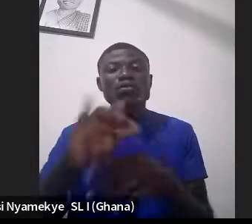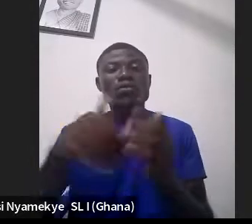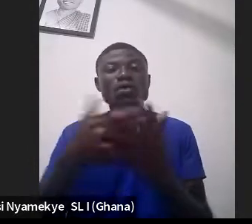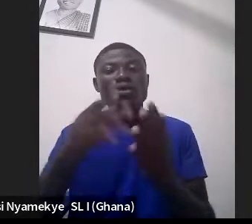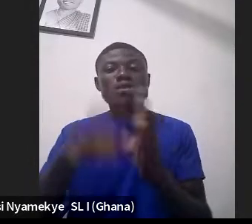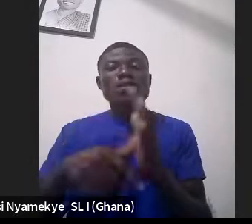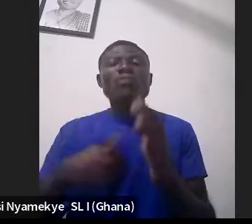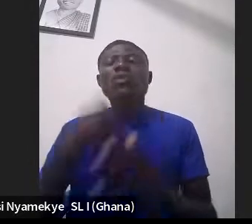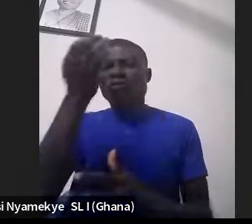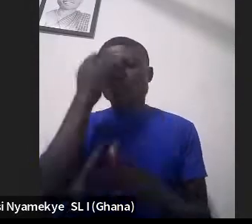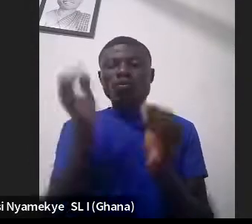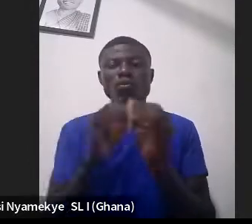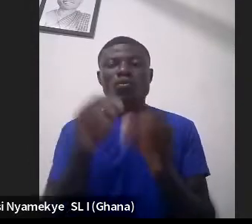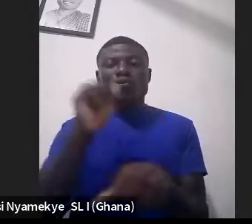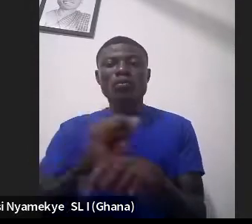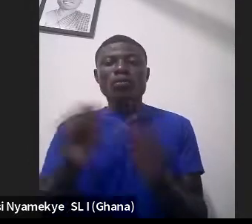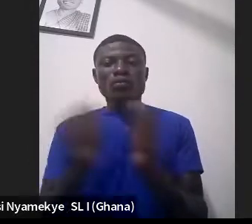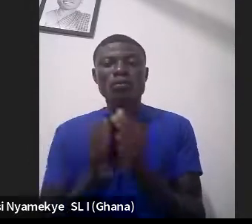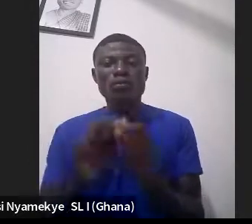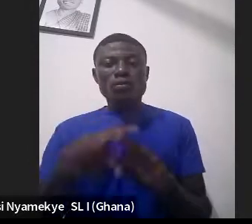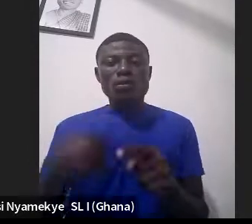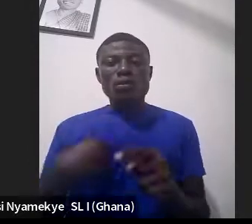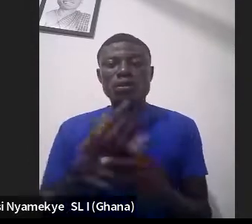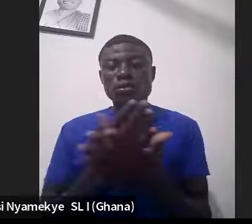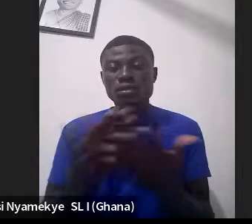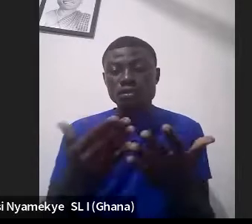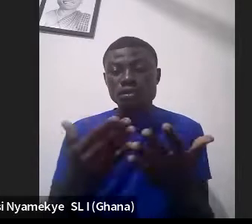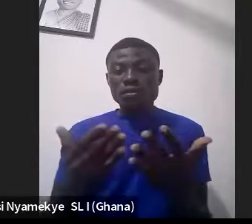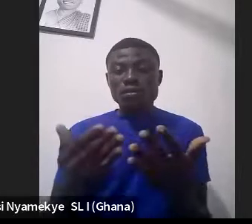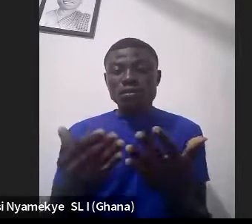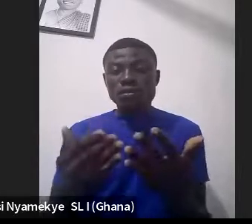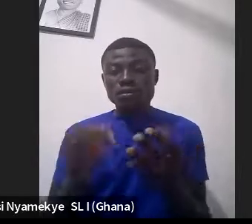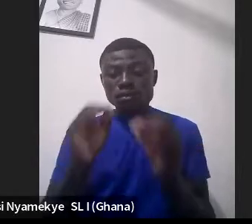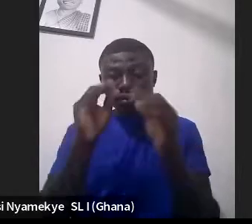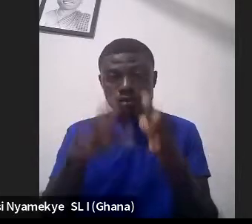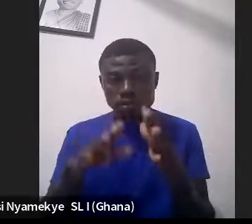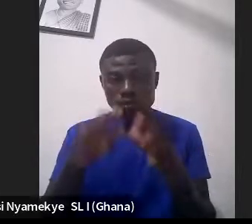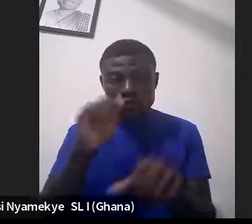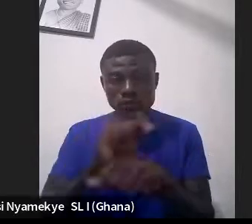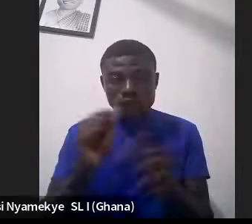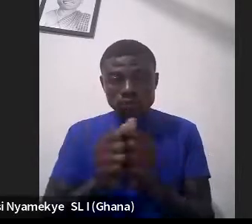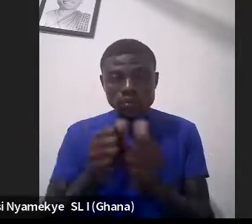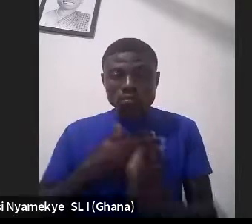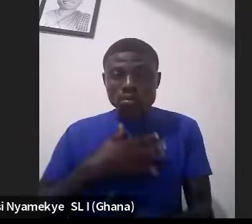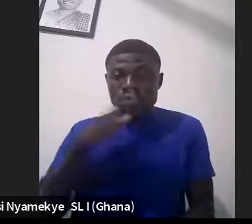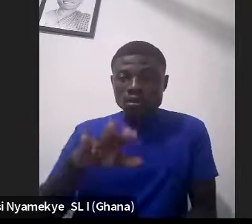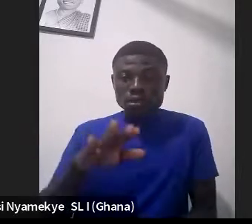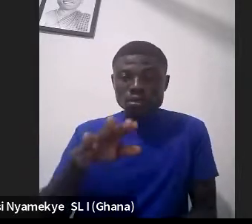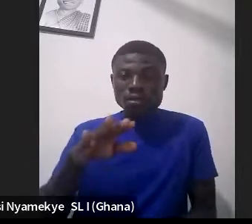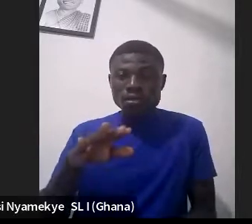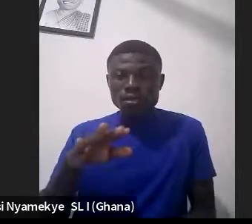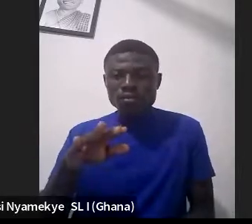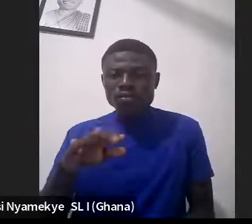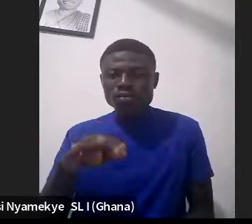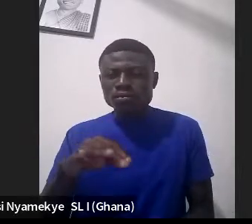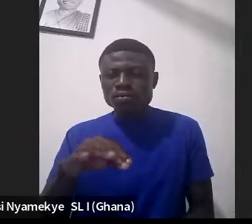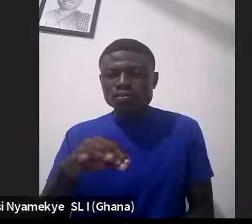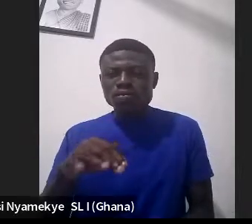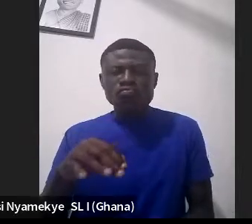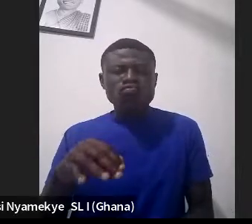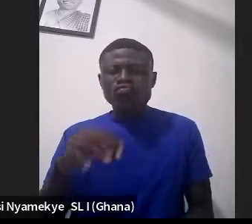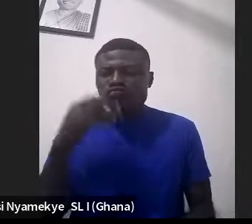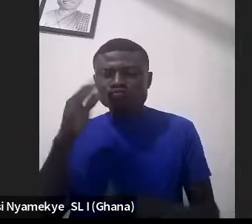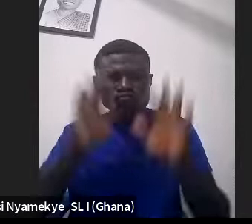lot, even as somebody who is a teacher working with my own child, can be very frustrating. I have a lot more patience for